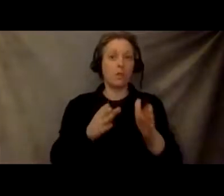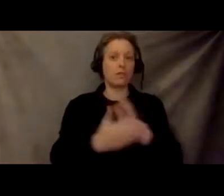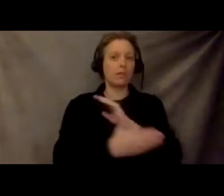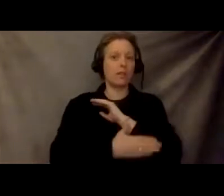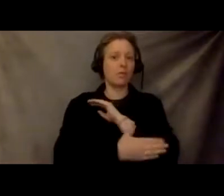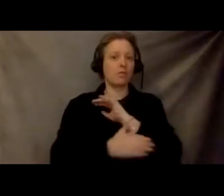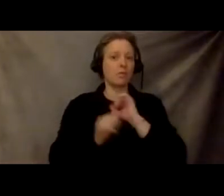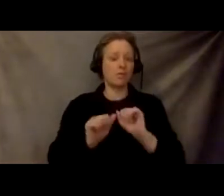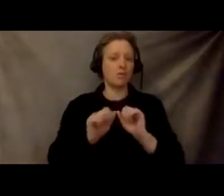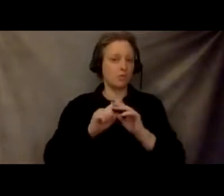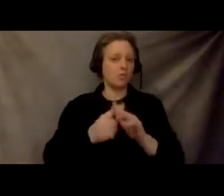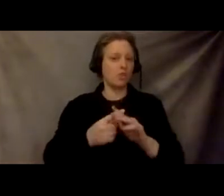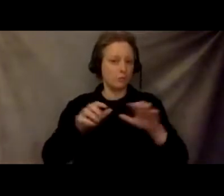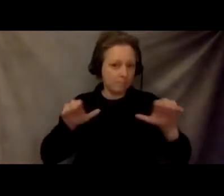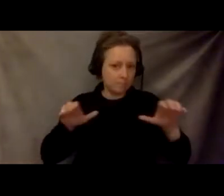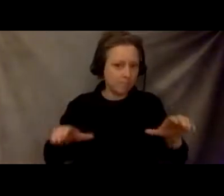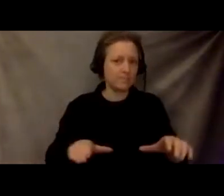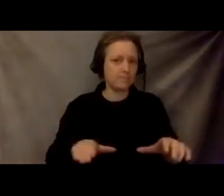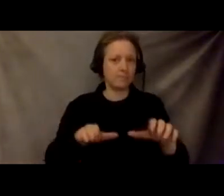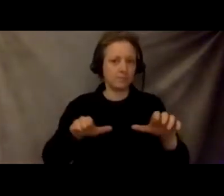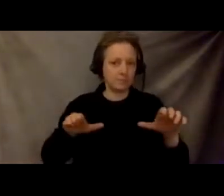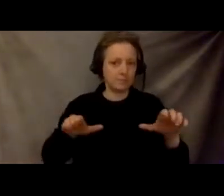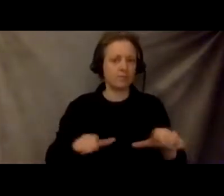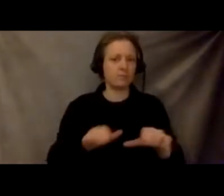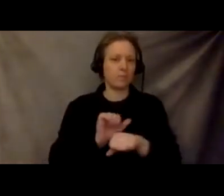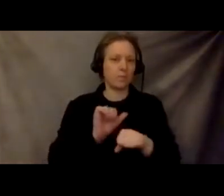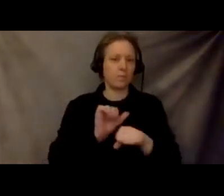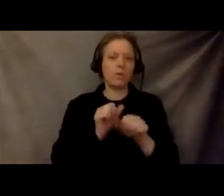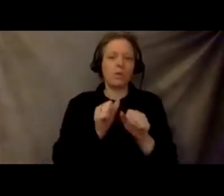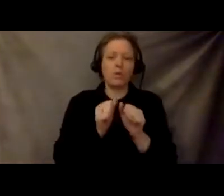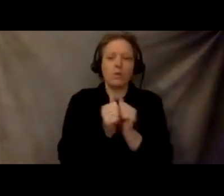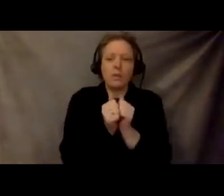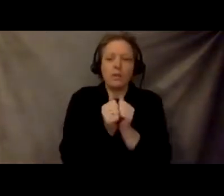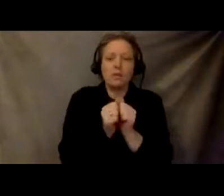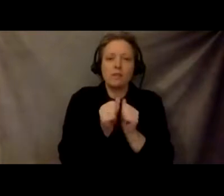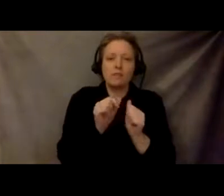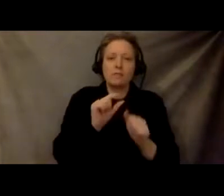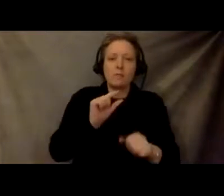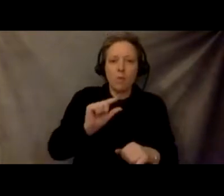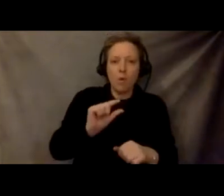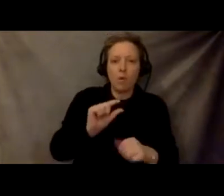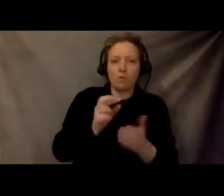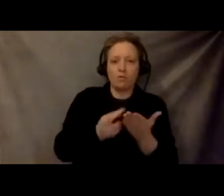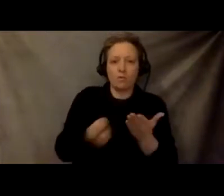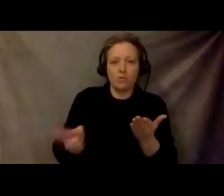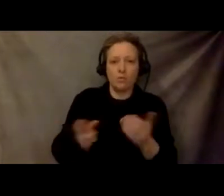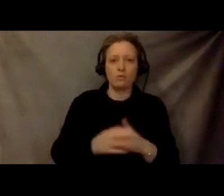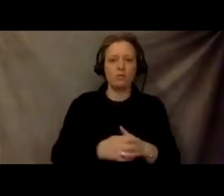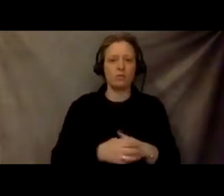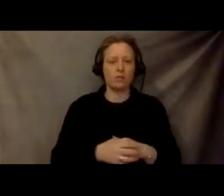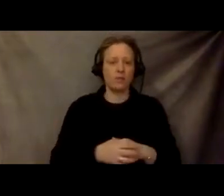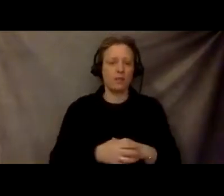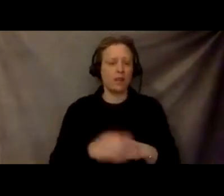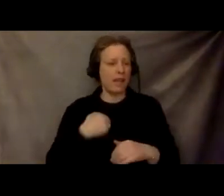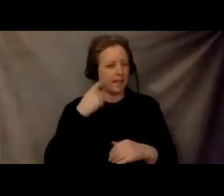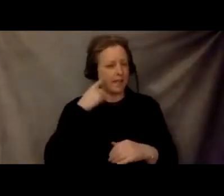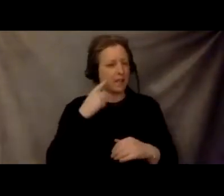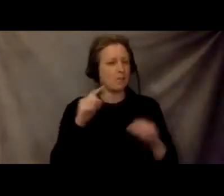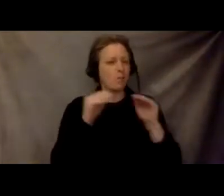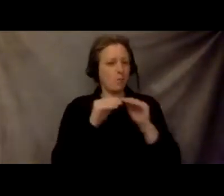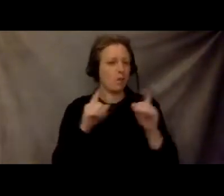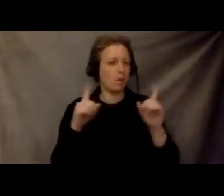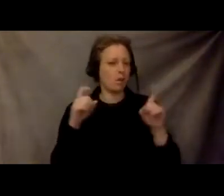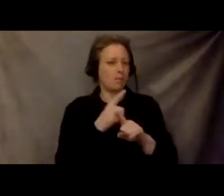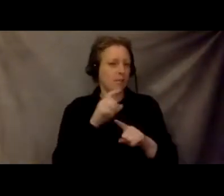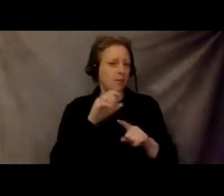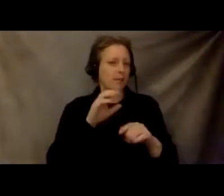on this work without having to use a lot of resources. Yeah, I still think it's more complicated, but I'm trying